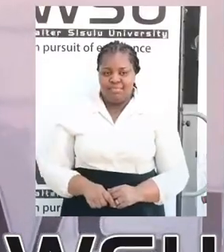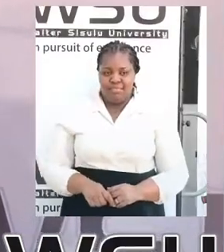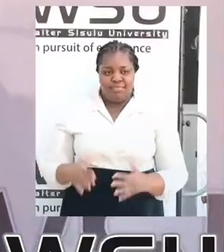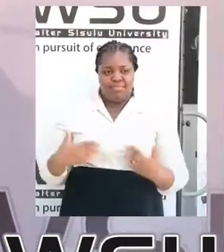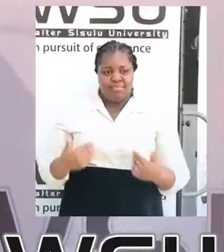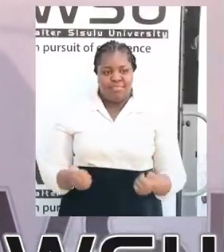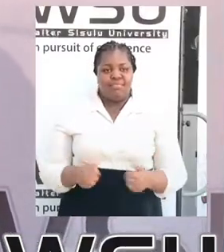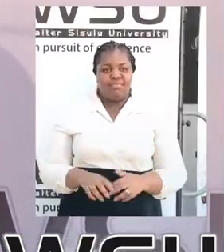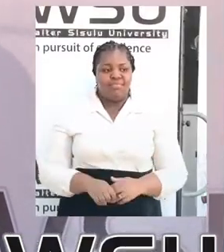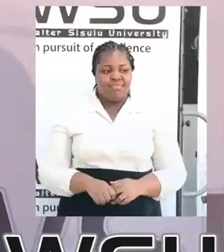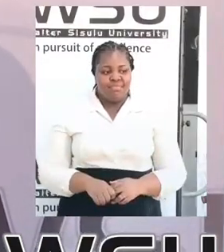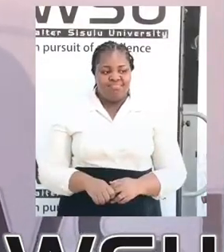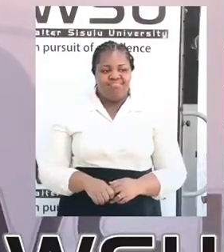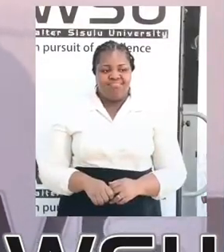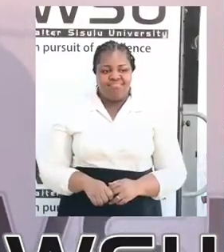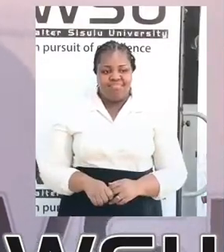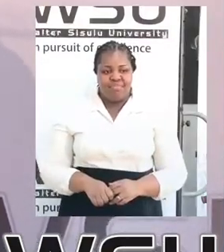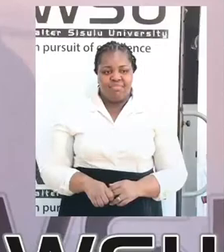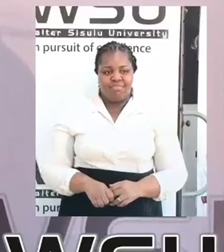Njani?